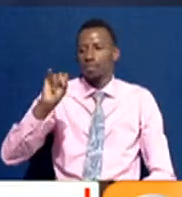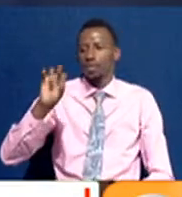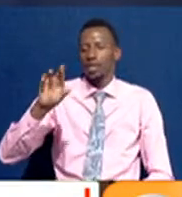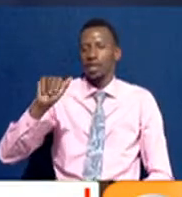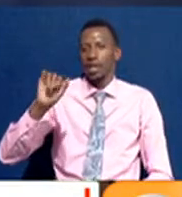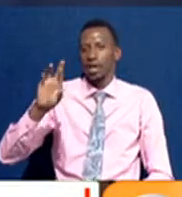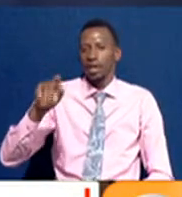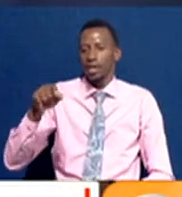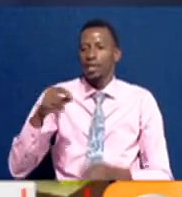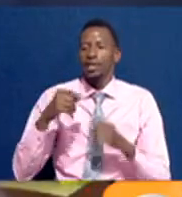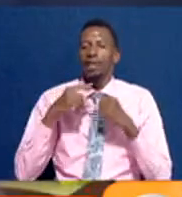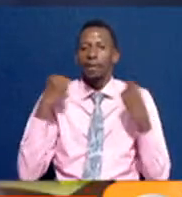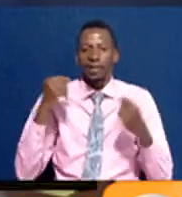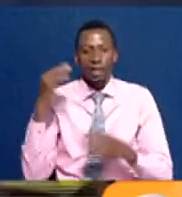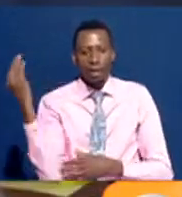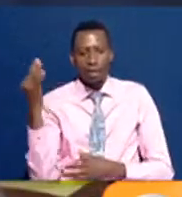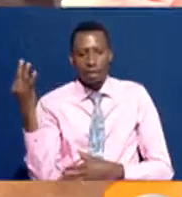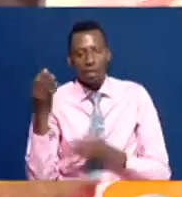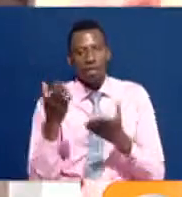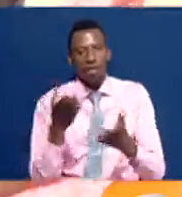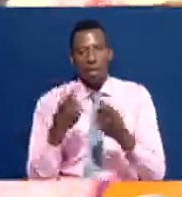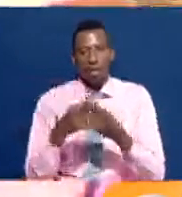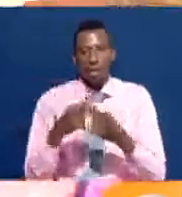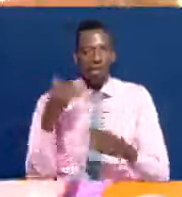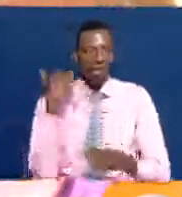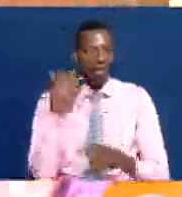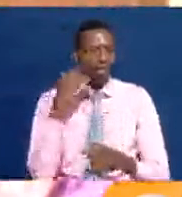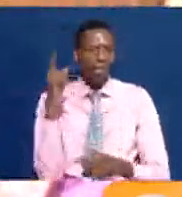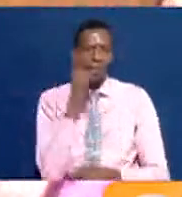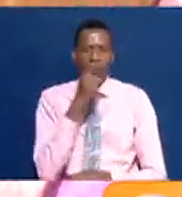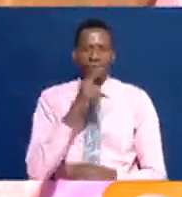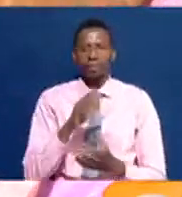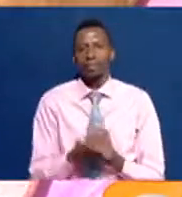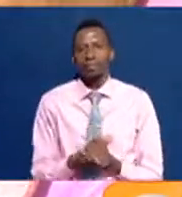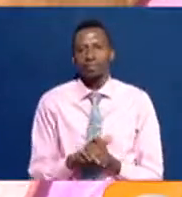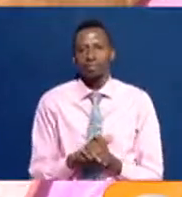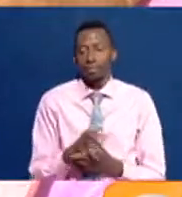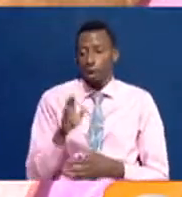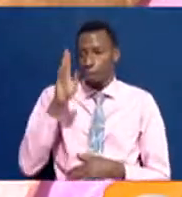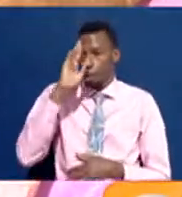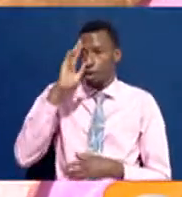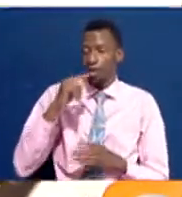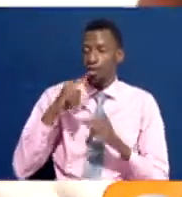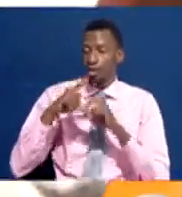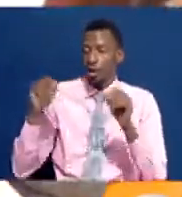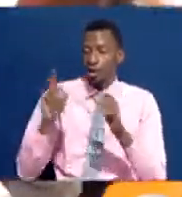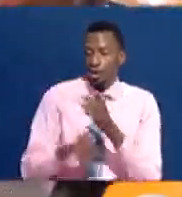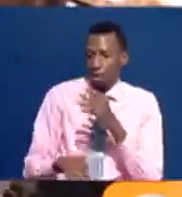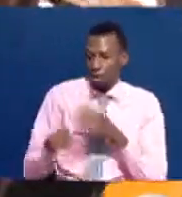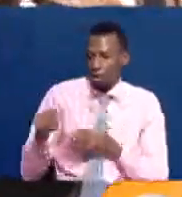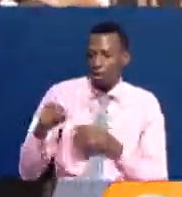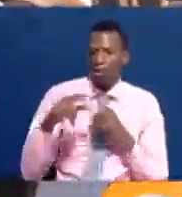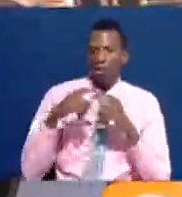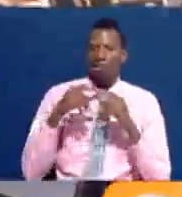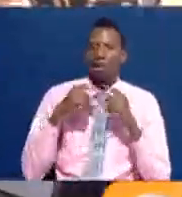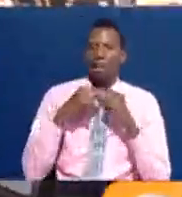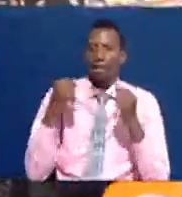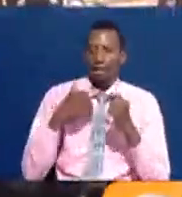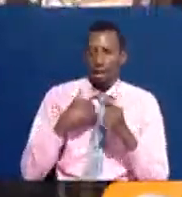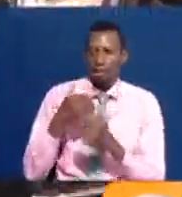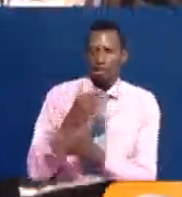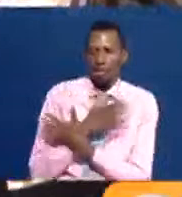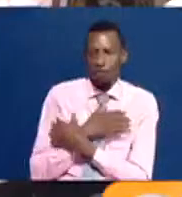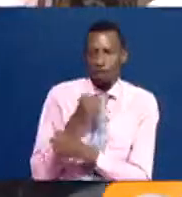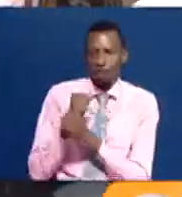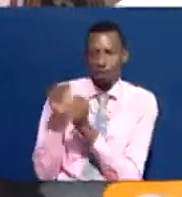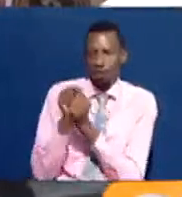katika hilo kanisa lakini ni muhalifu mkuu. According to the police, Pastor Chacha likely has accomplices across border in Tanzania